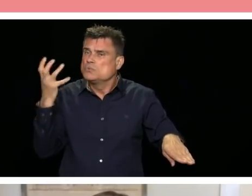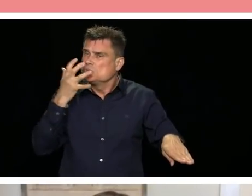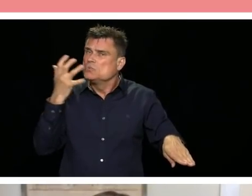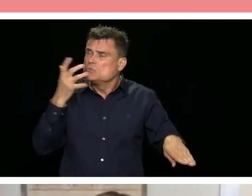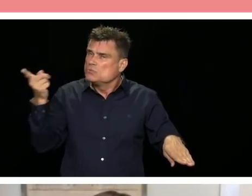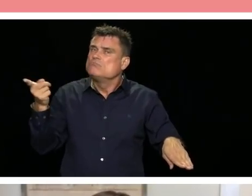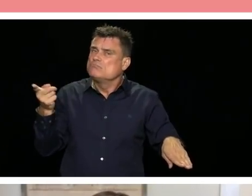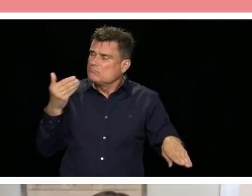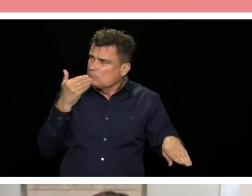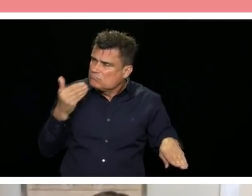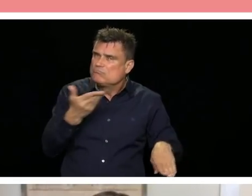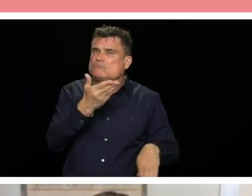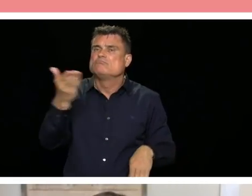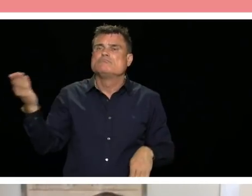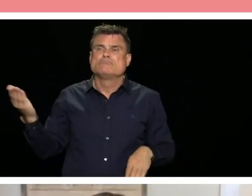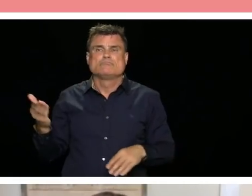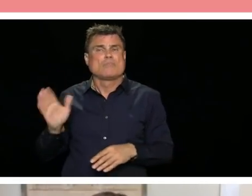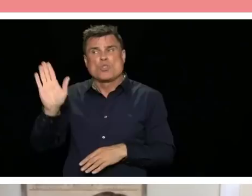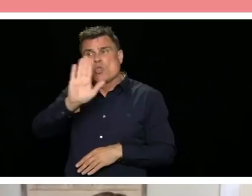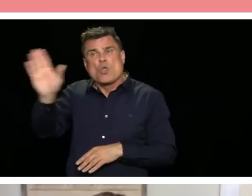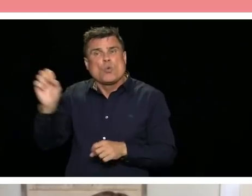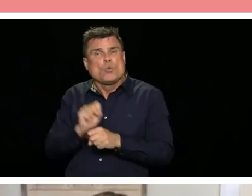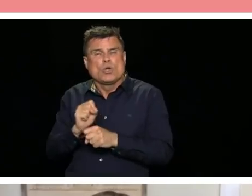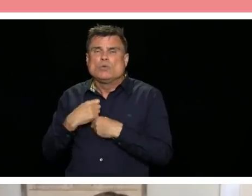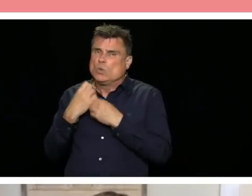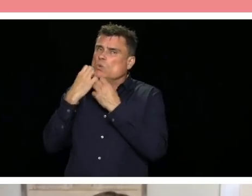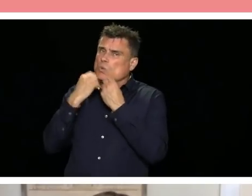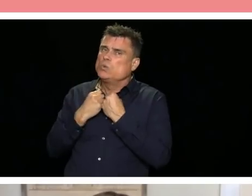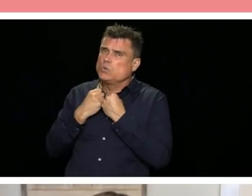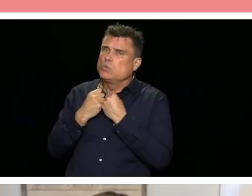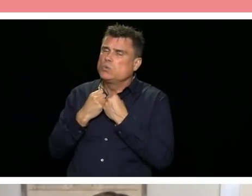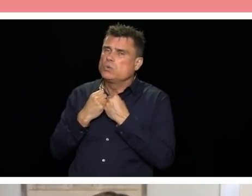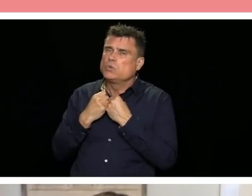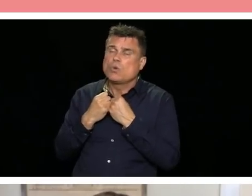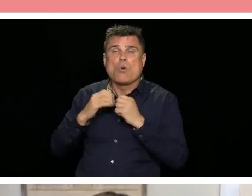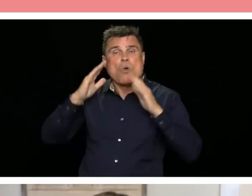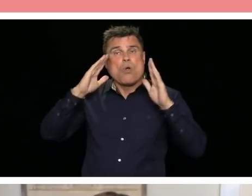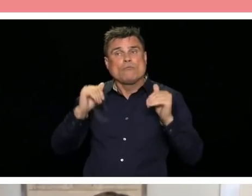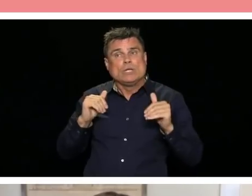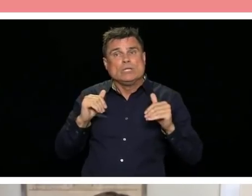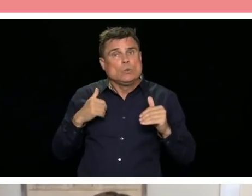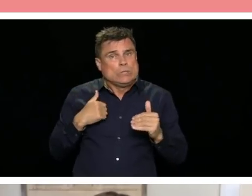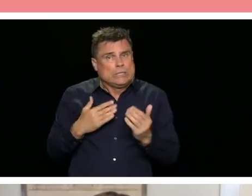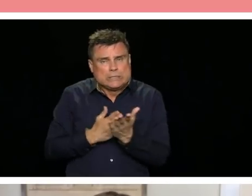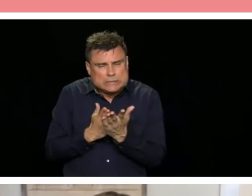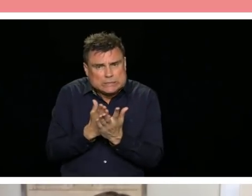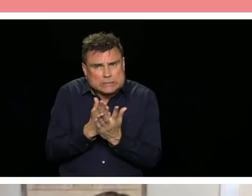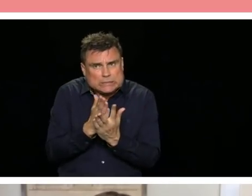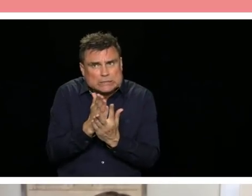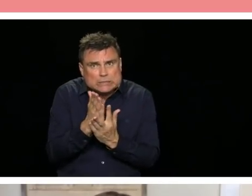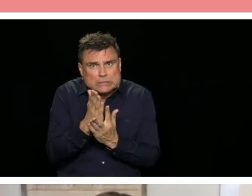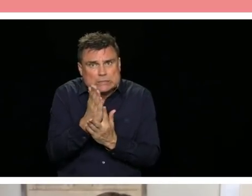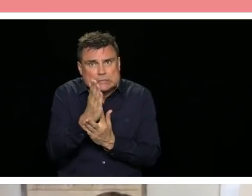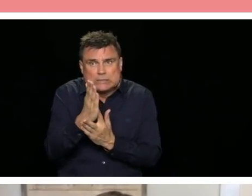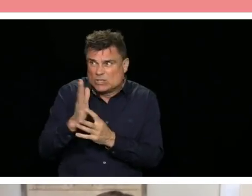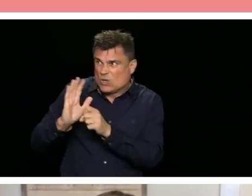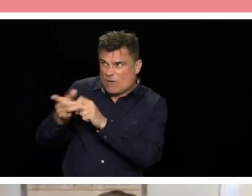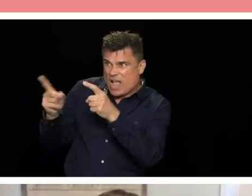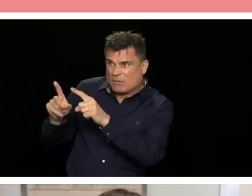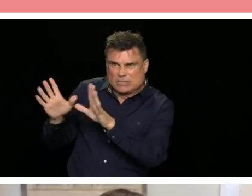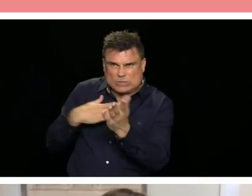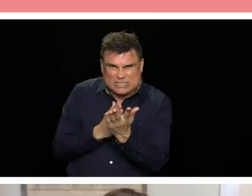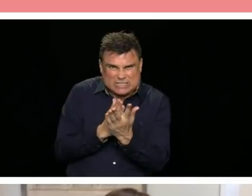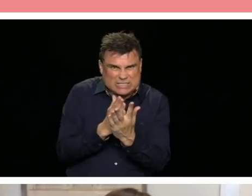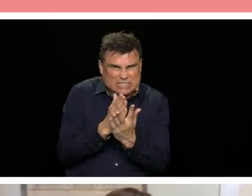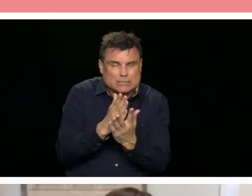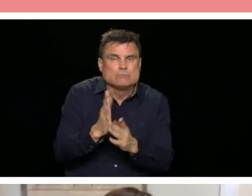stronger after this pandemic. We have to continue to work together. Thank you. Don't go away, Minister Chen, because the next